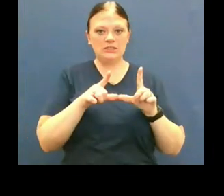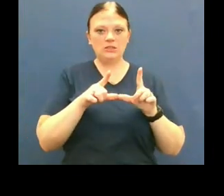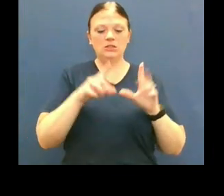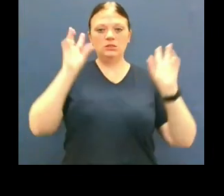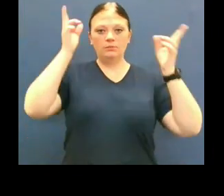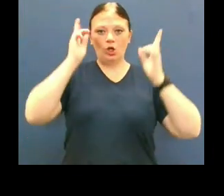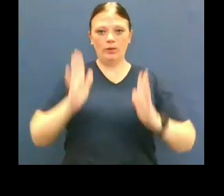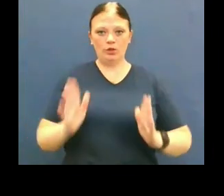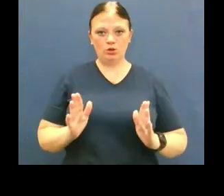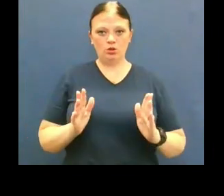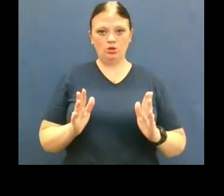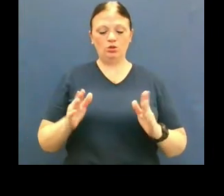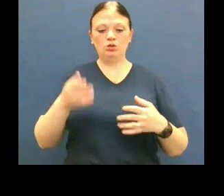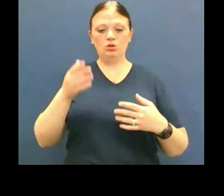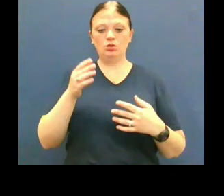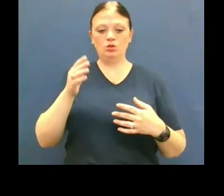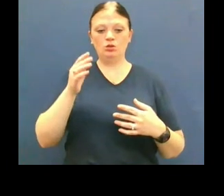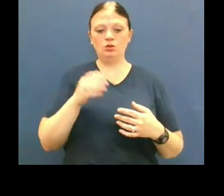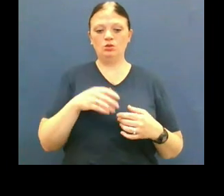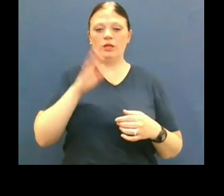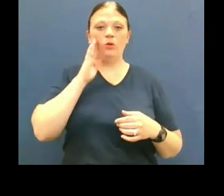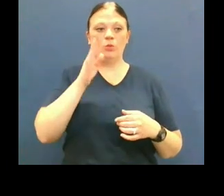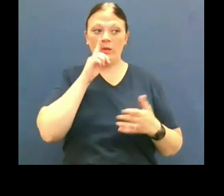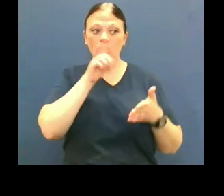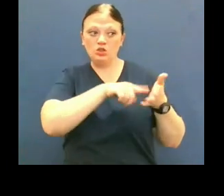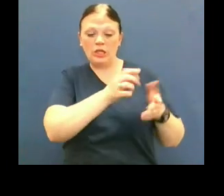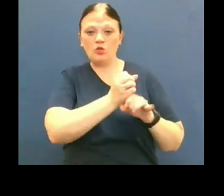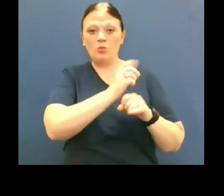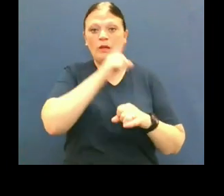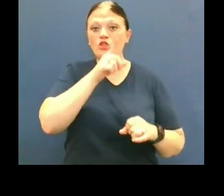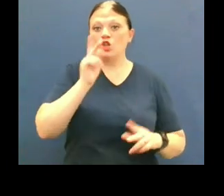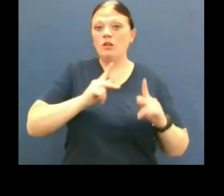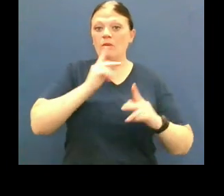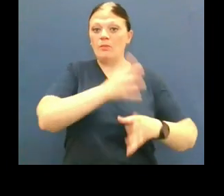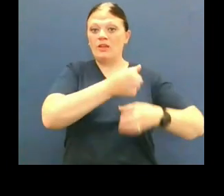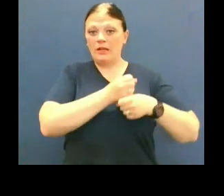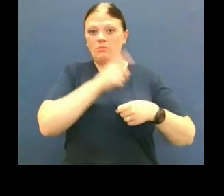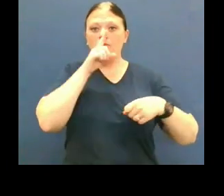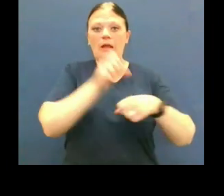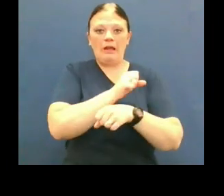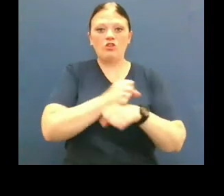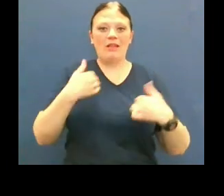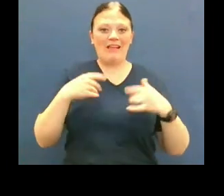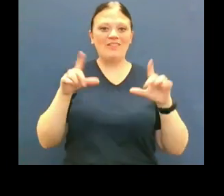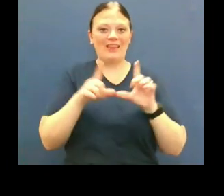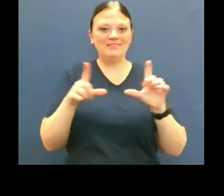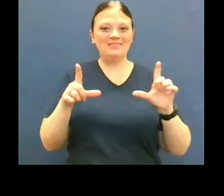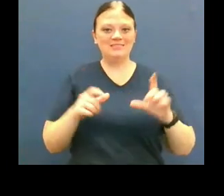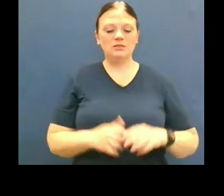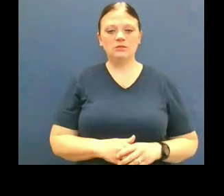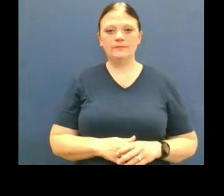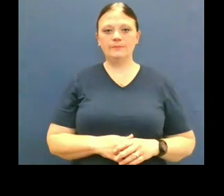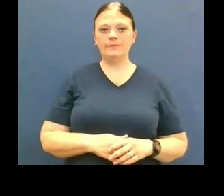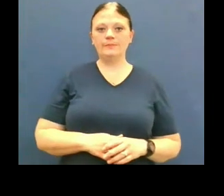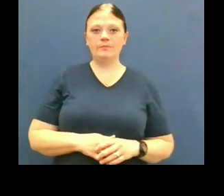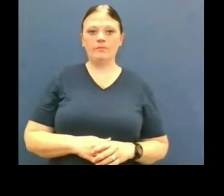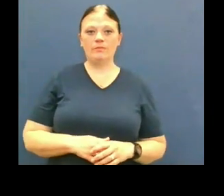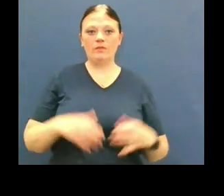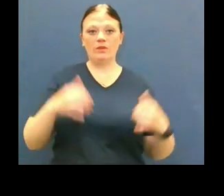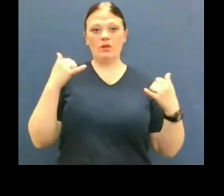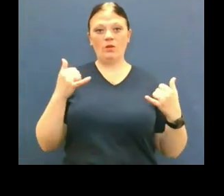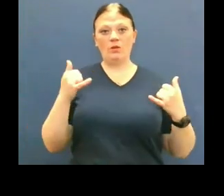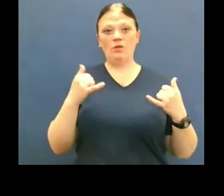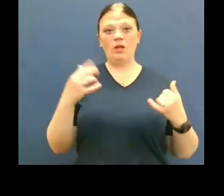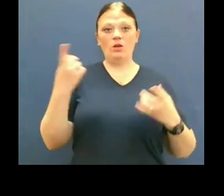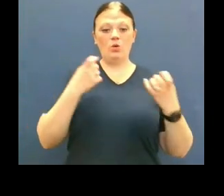stylists, and we will cross-reference that to make certain that these individuals who are receiving them are actually licensed. With that, we will open it up